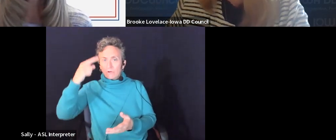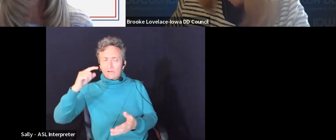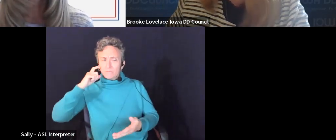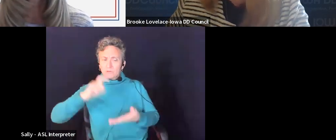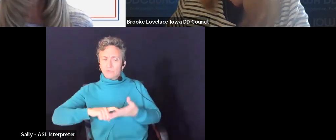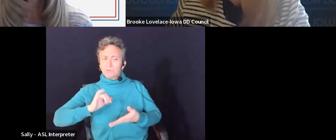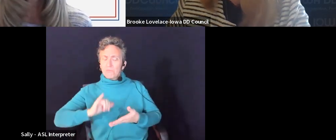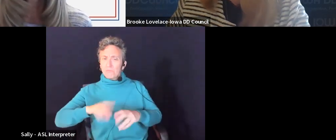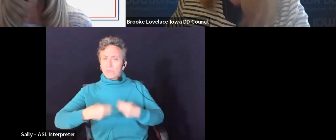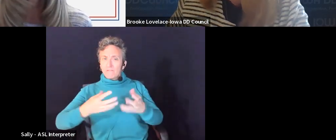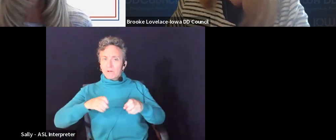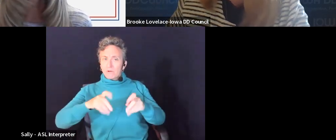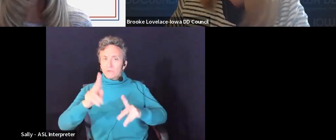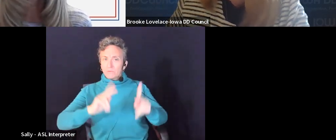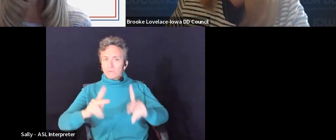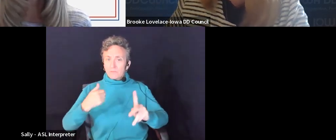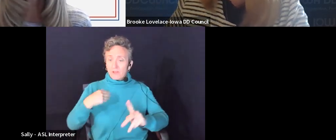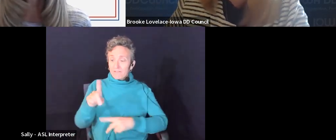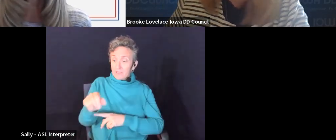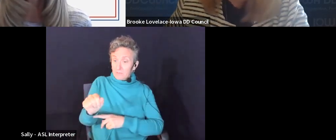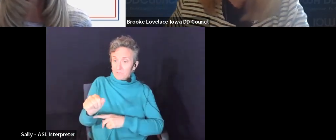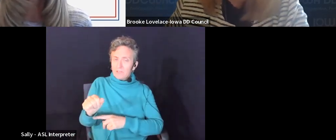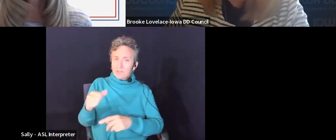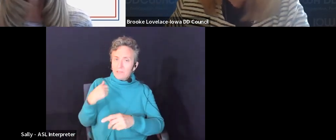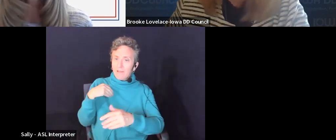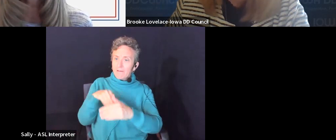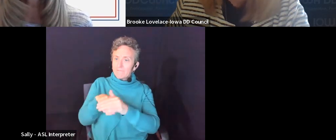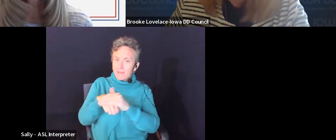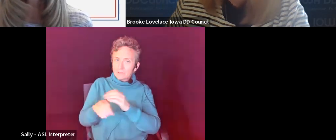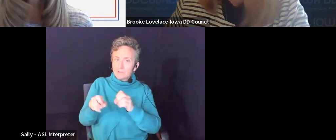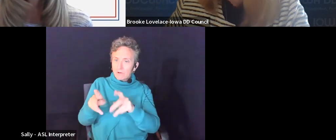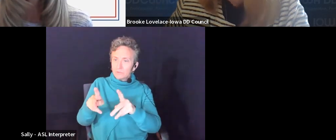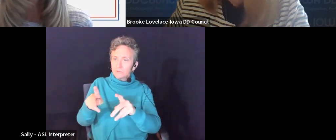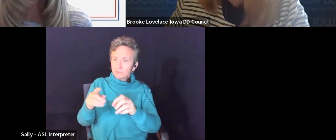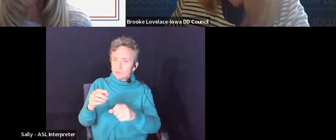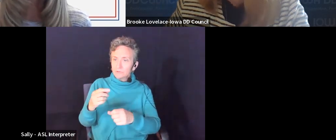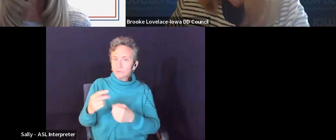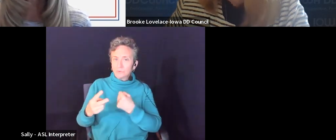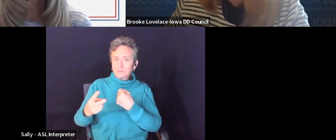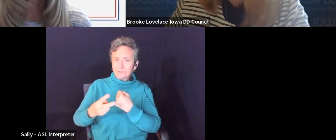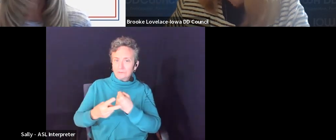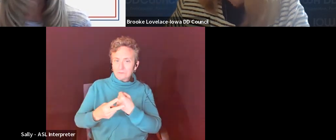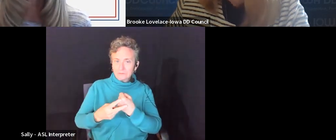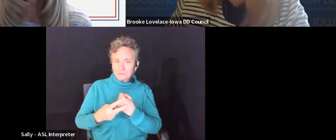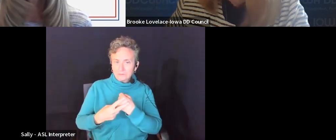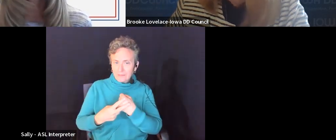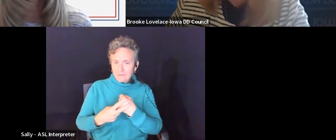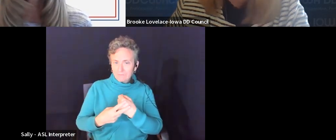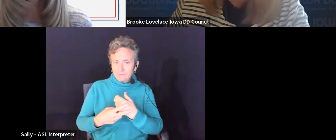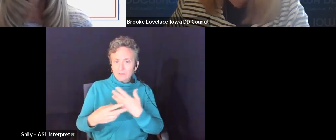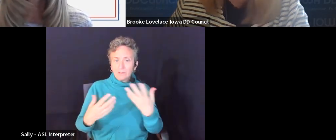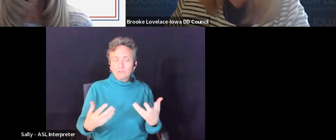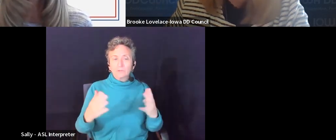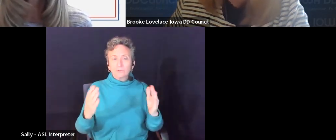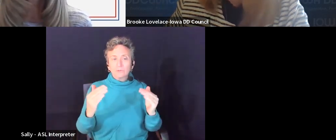give an opportunity for people with disabilities to have the opportunity to save. In 2015, so immediately